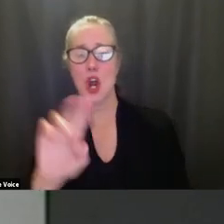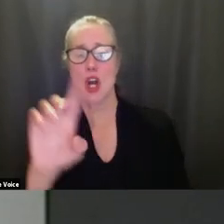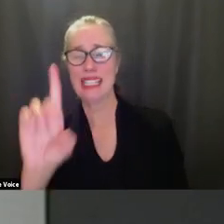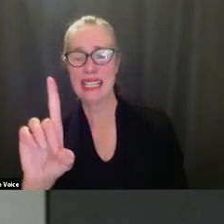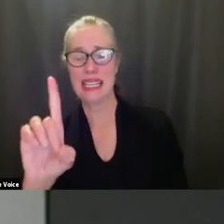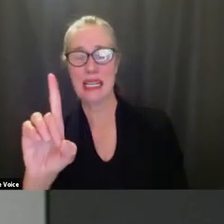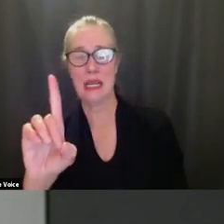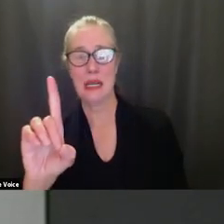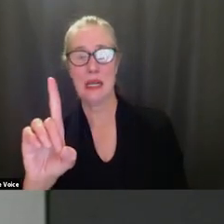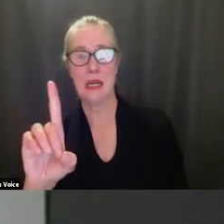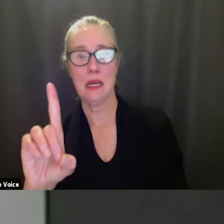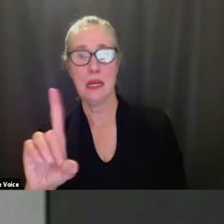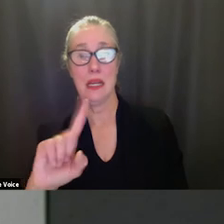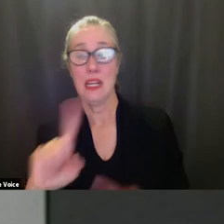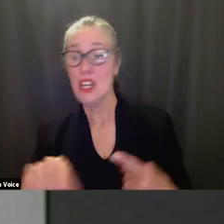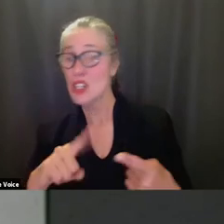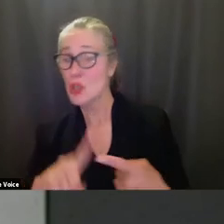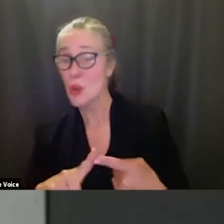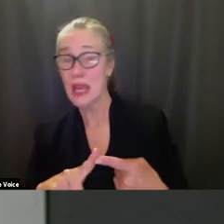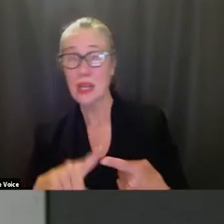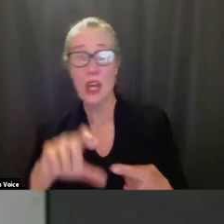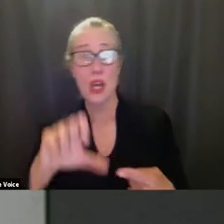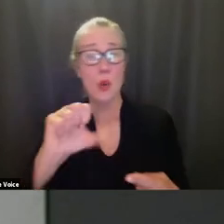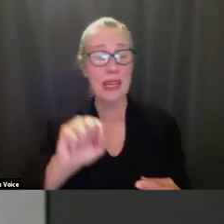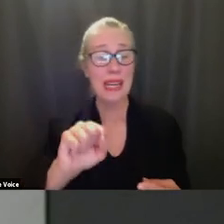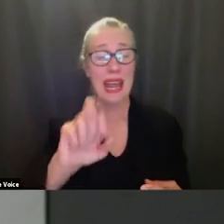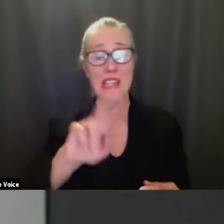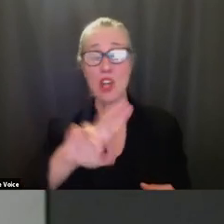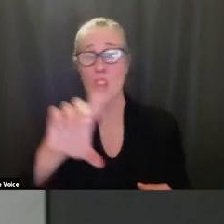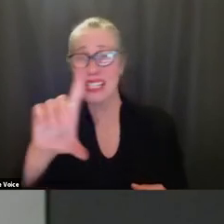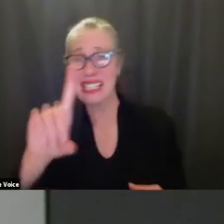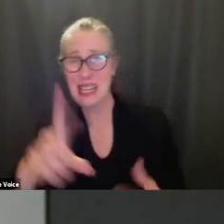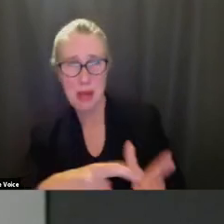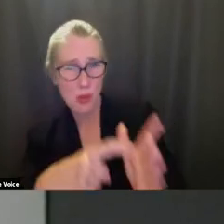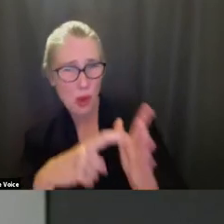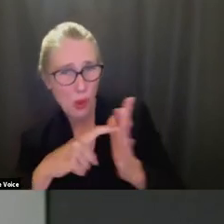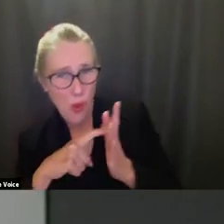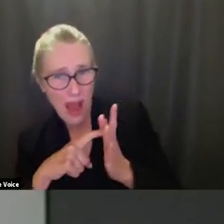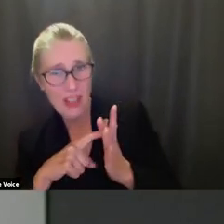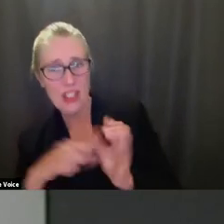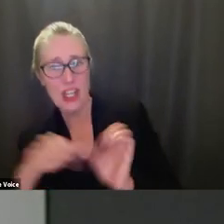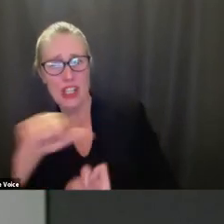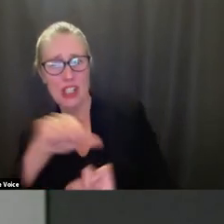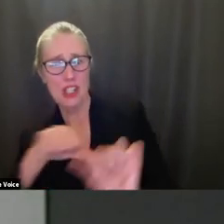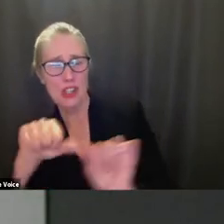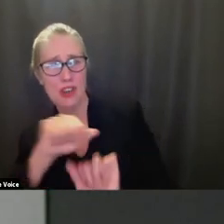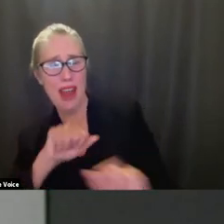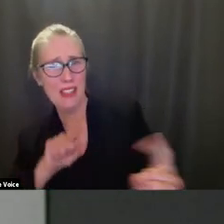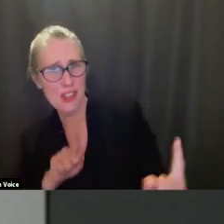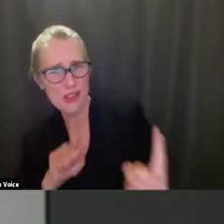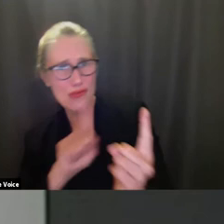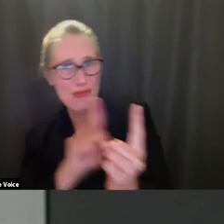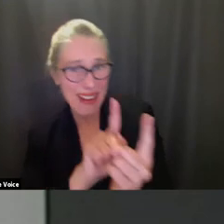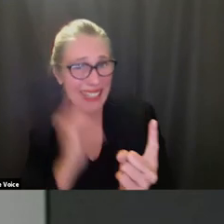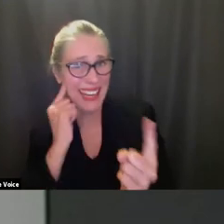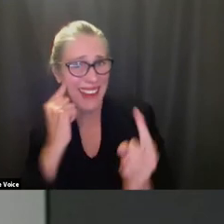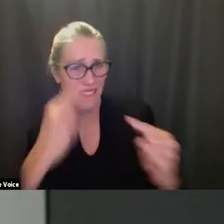um when wouldn't srd be required to interact with students directly in case of conflict